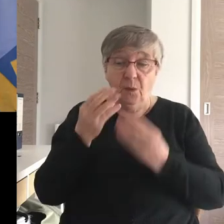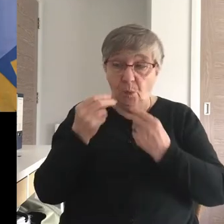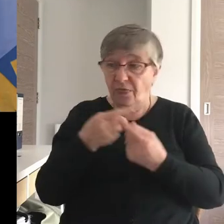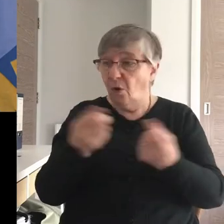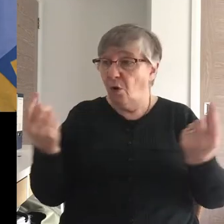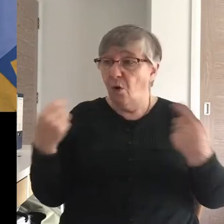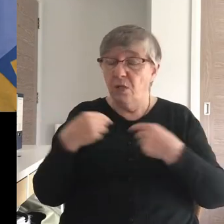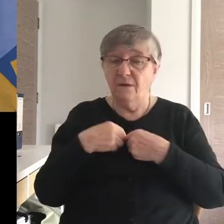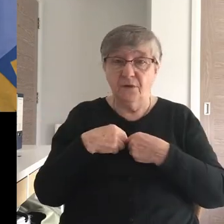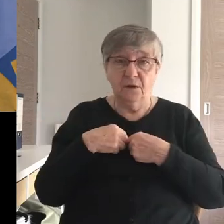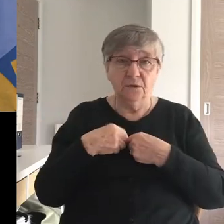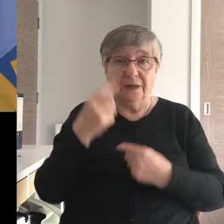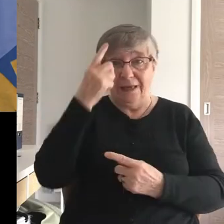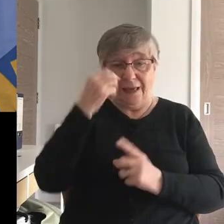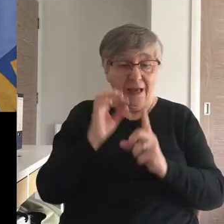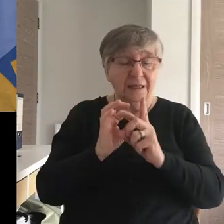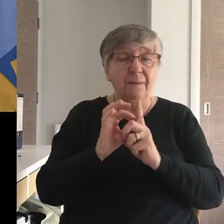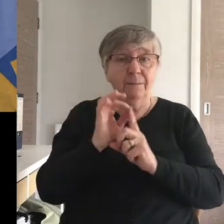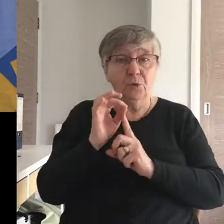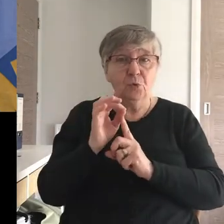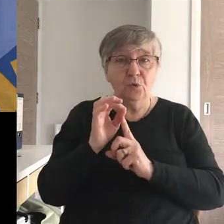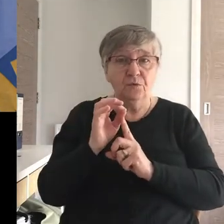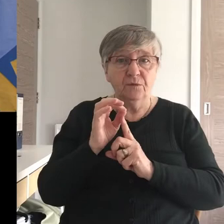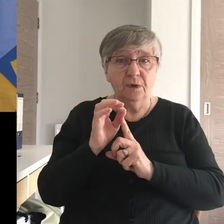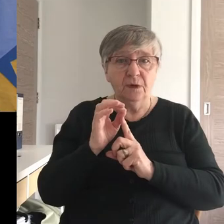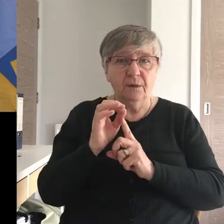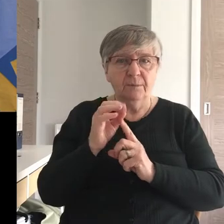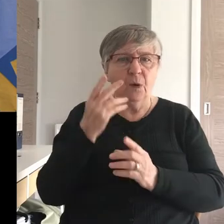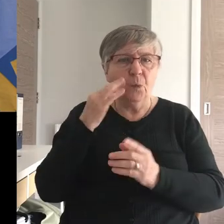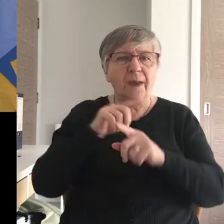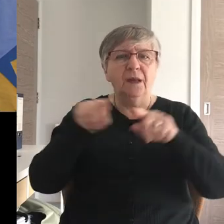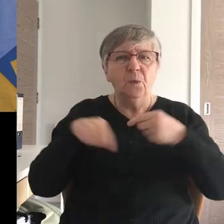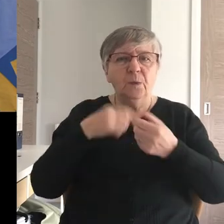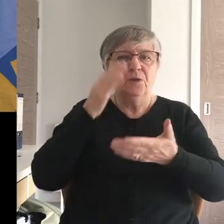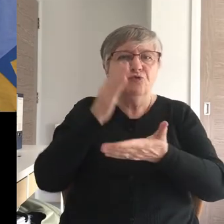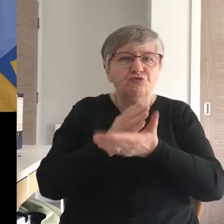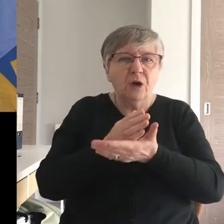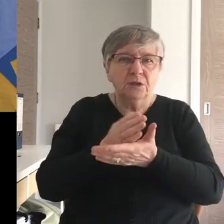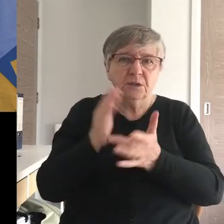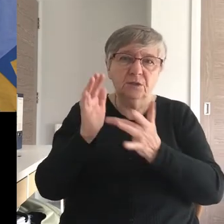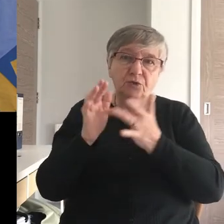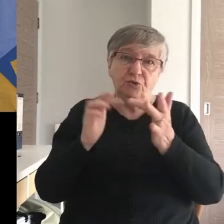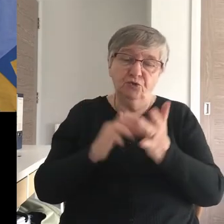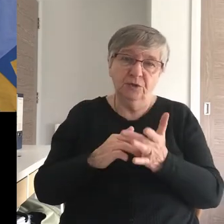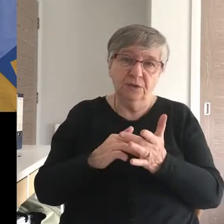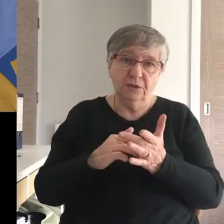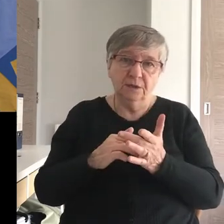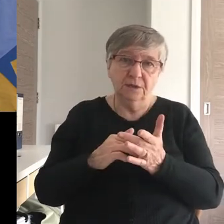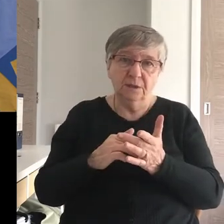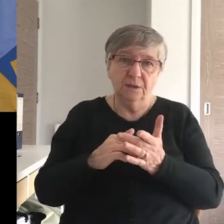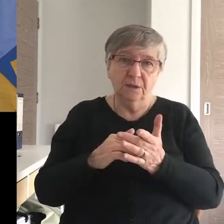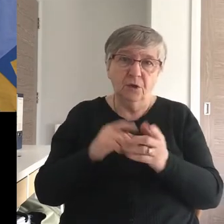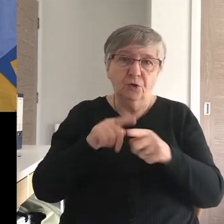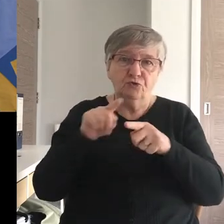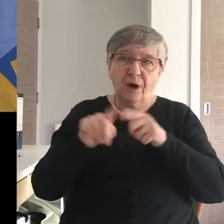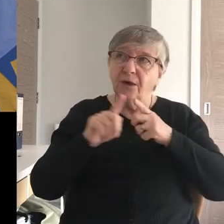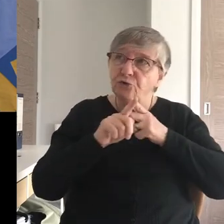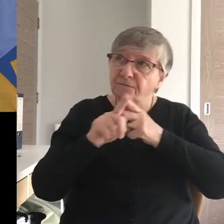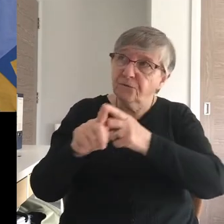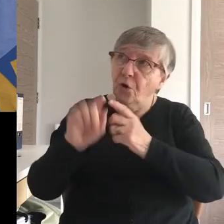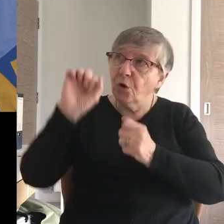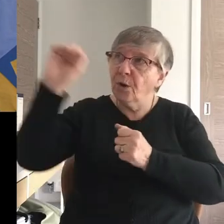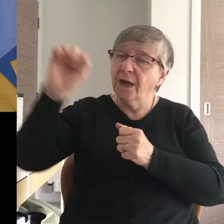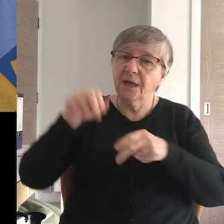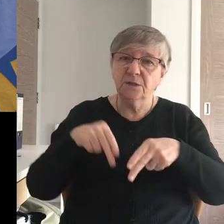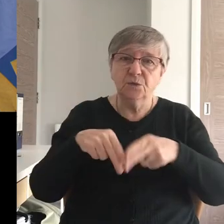us, room for progress, the very act of trusting Jesus, the very act of seeking to put his will into practice in daily